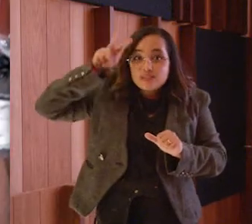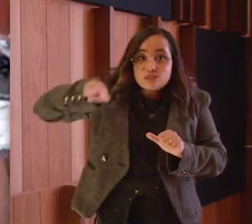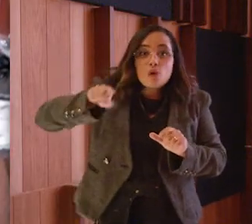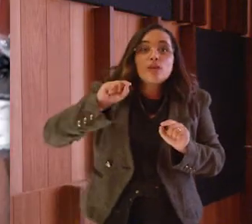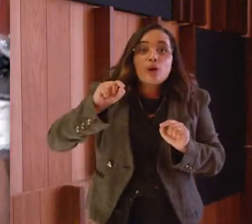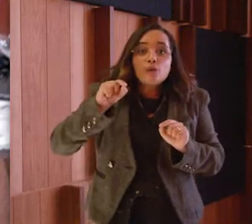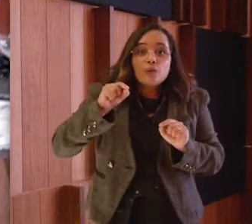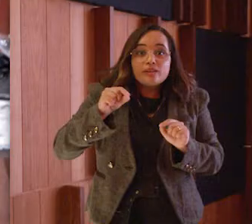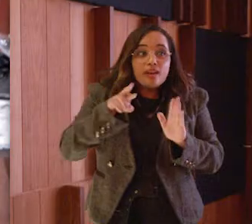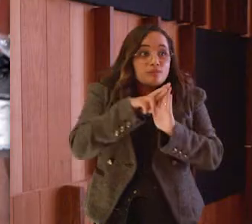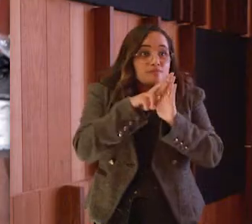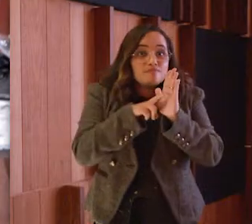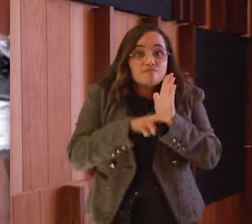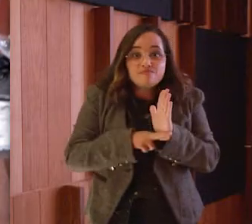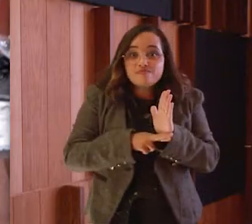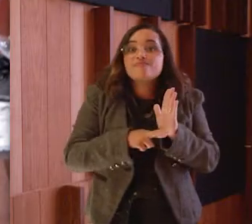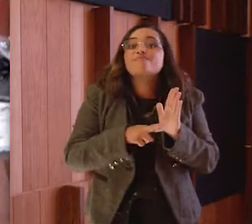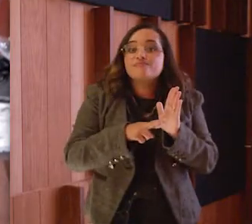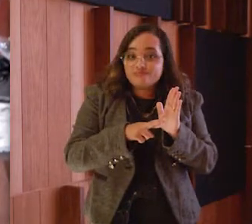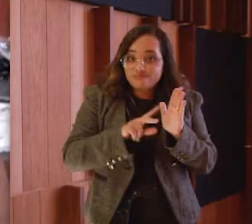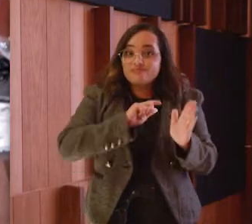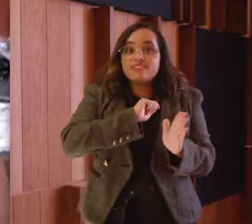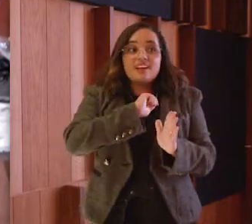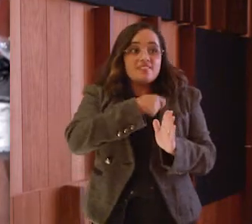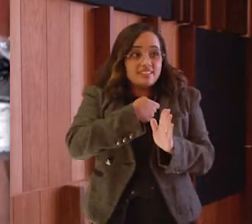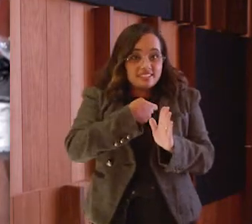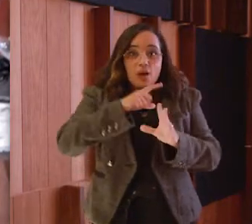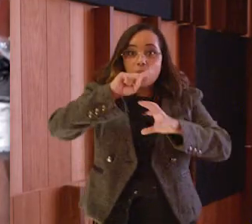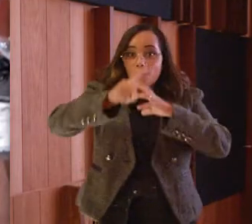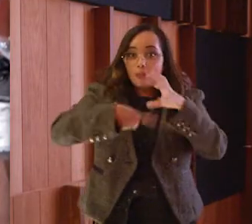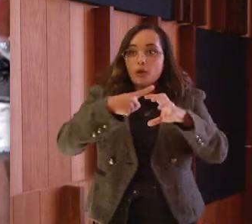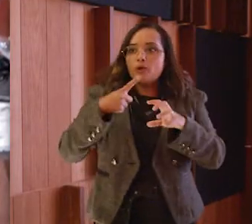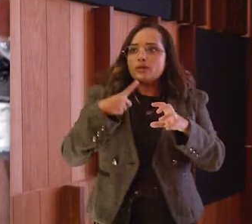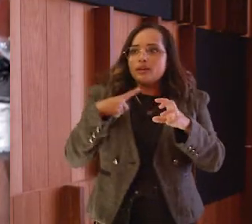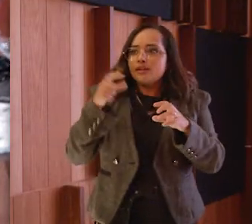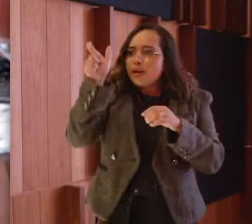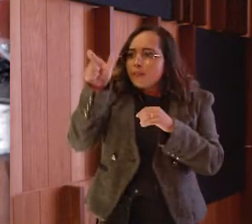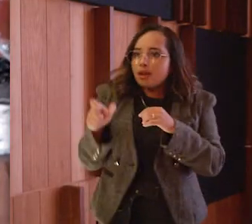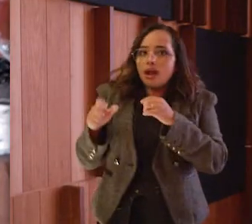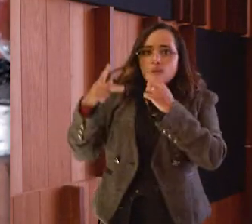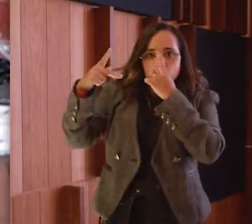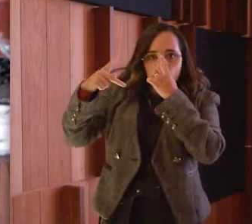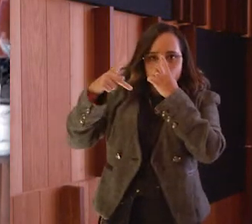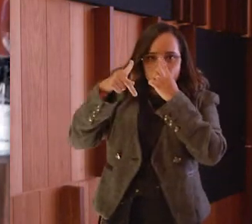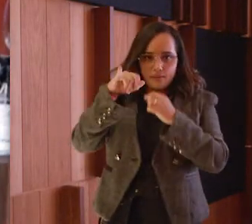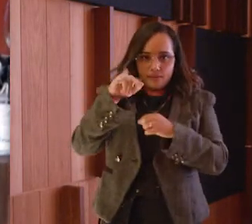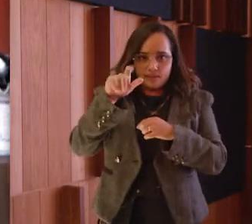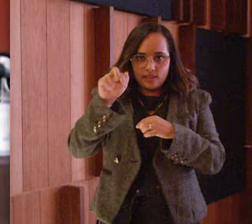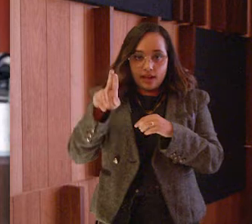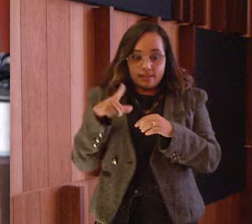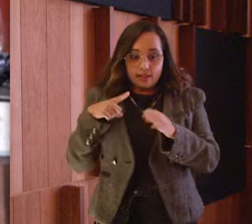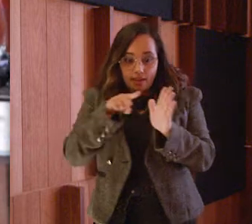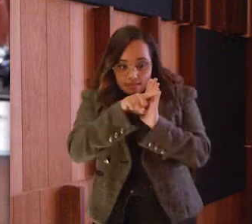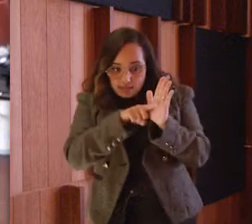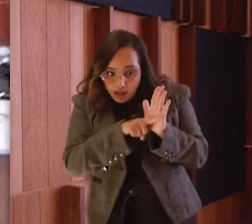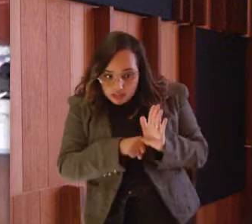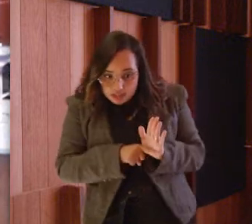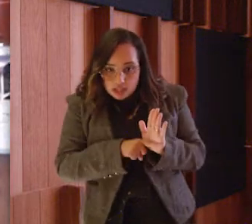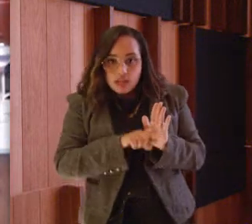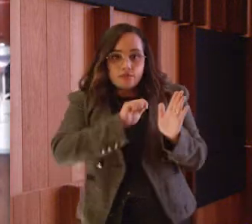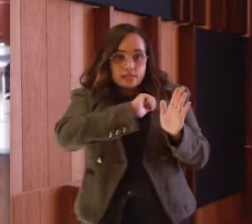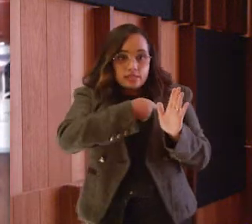taxes out there, with tax analysis that needs to be put in place. And again, as an example, in the United States, the